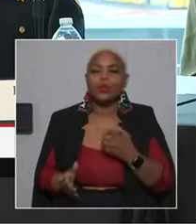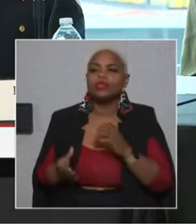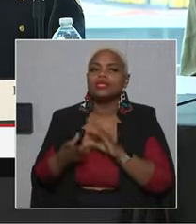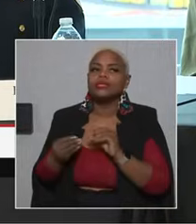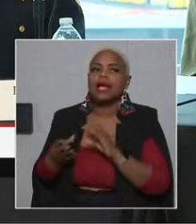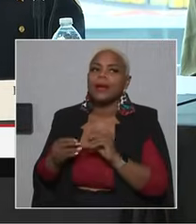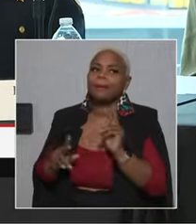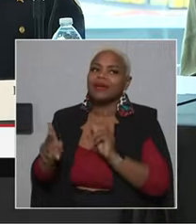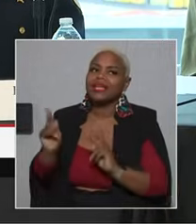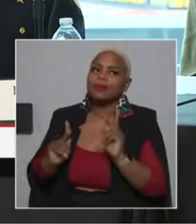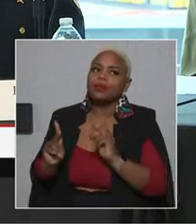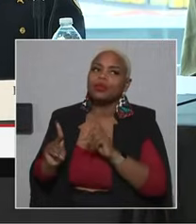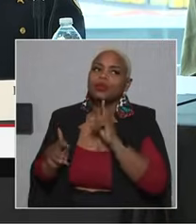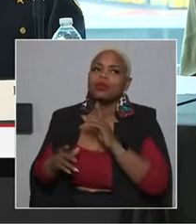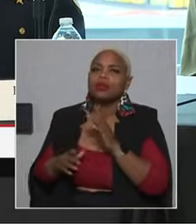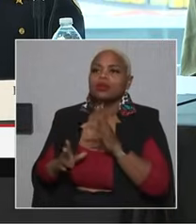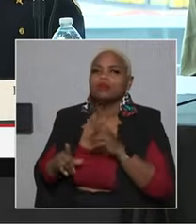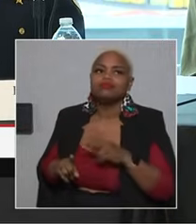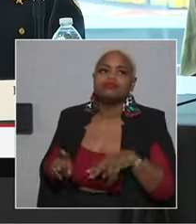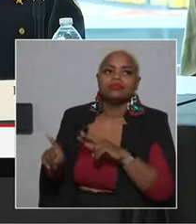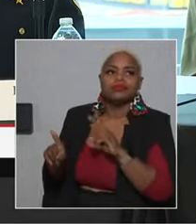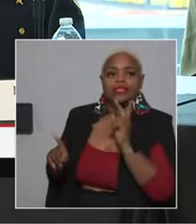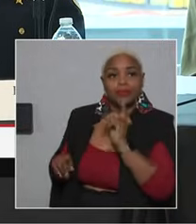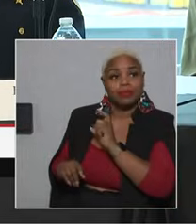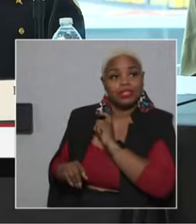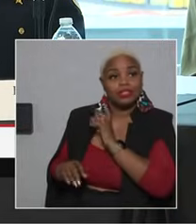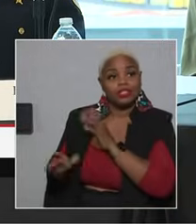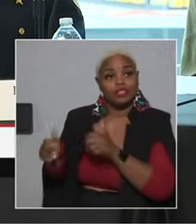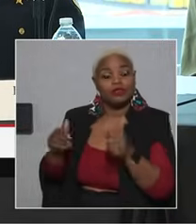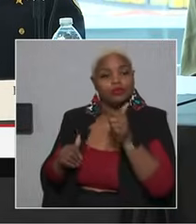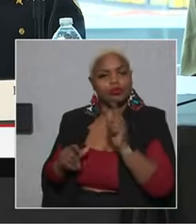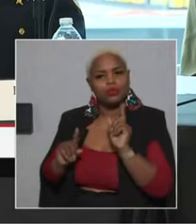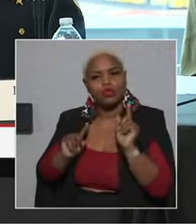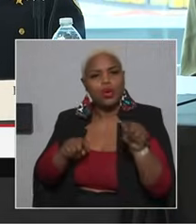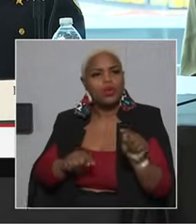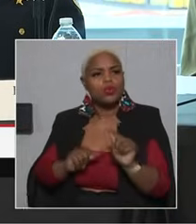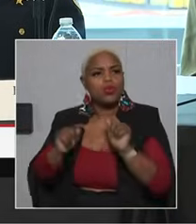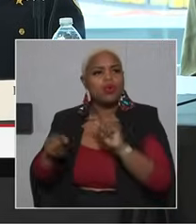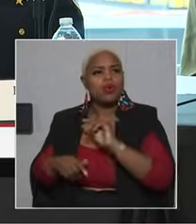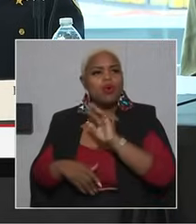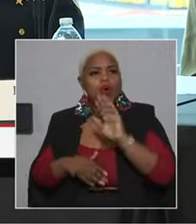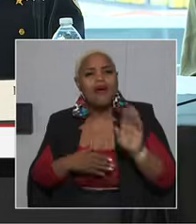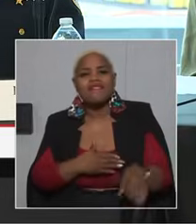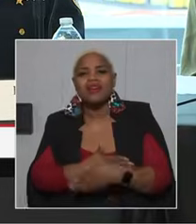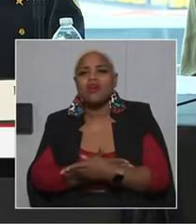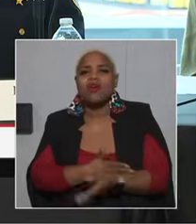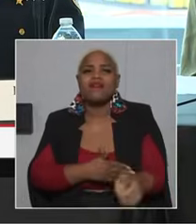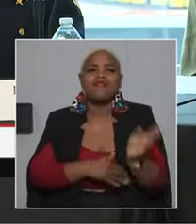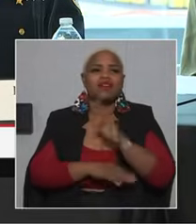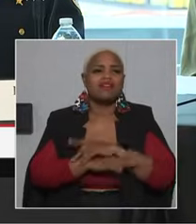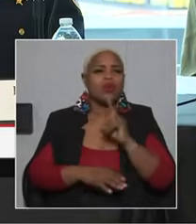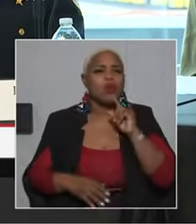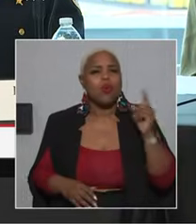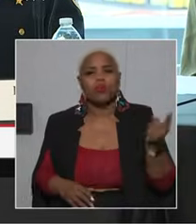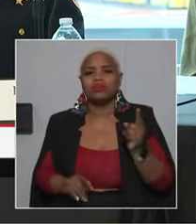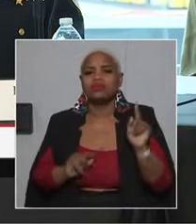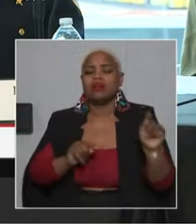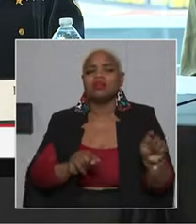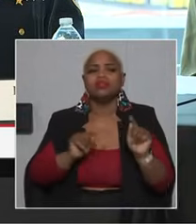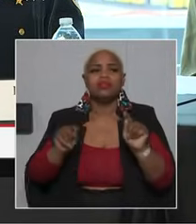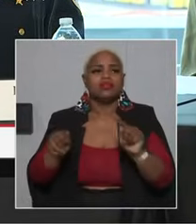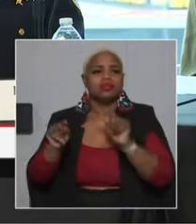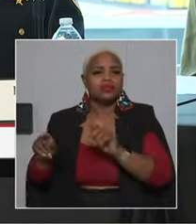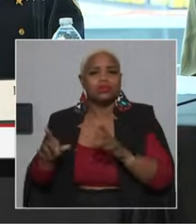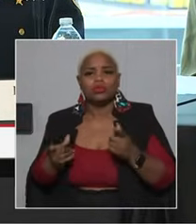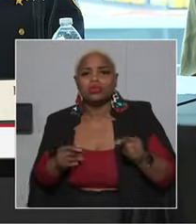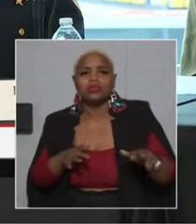night, early in the morning to unfortunate crime scenes, and I admire that as well. Also, you're involved with WJLA TV and the